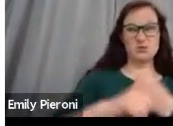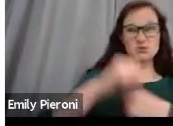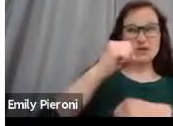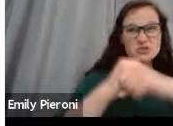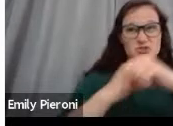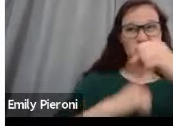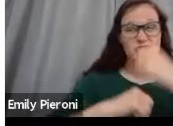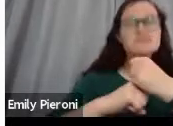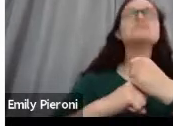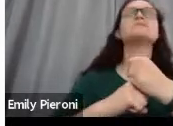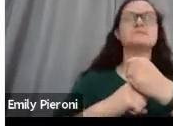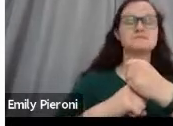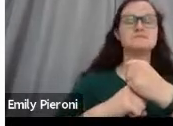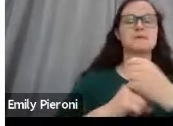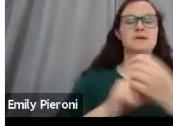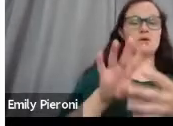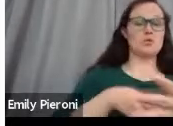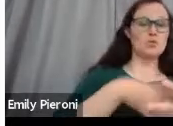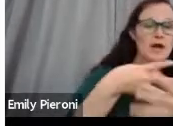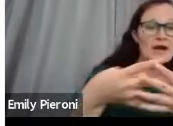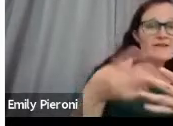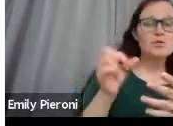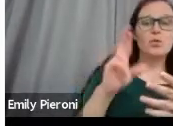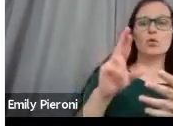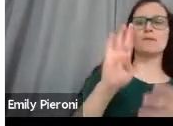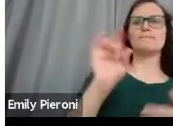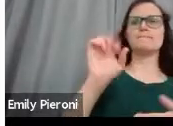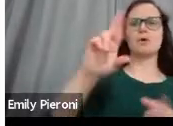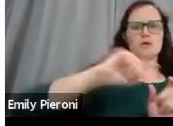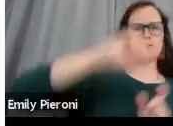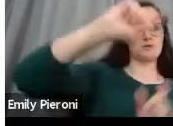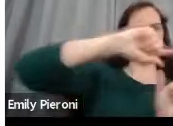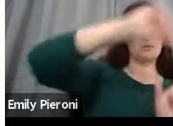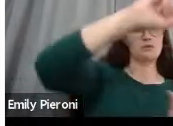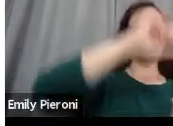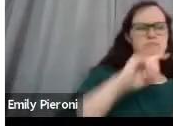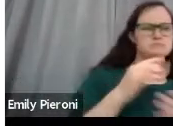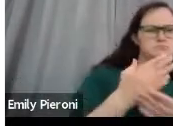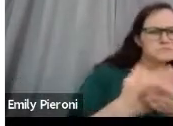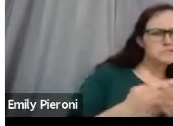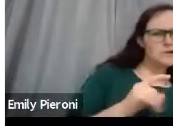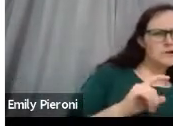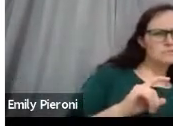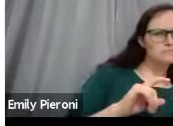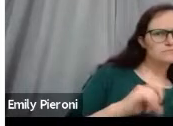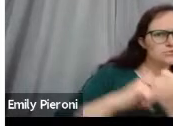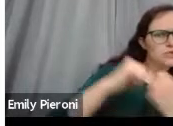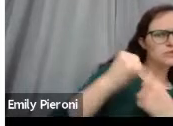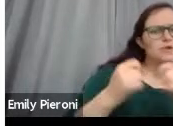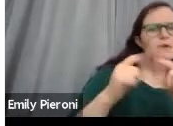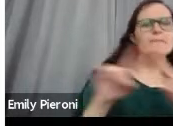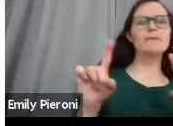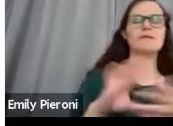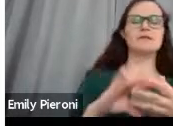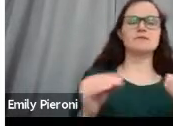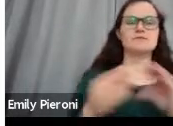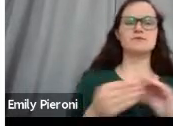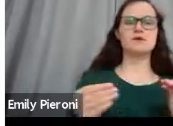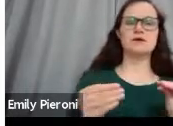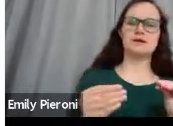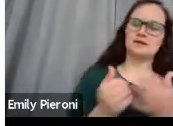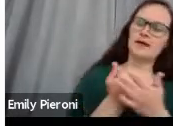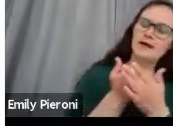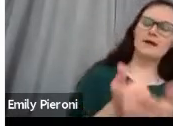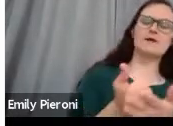problem. A graph or a bar chart that provides some structure, but a story makes the data sticky.